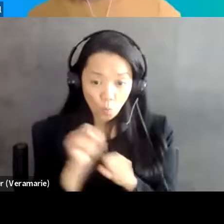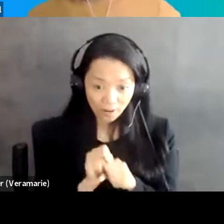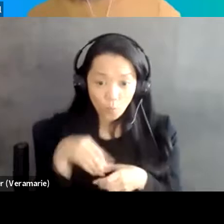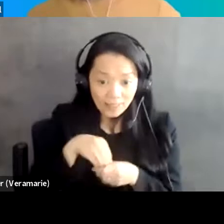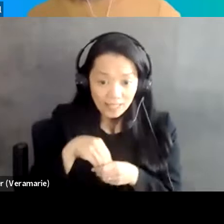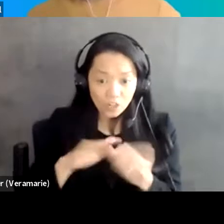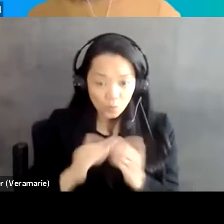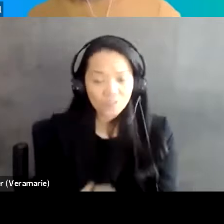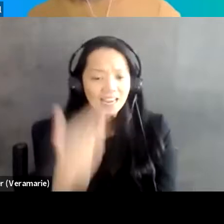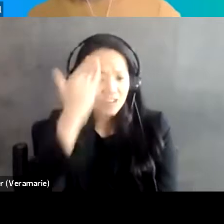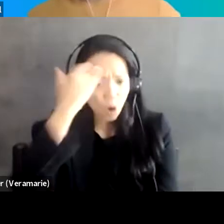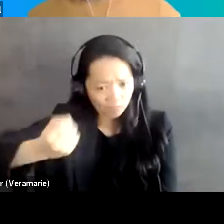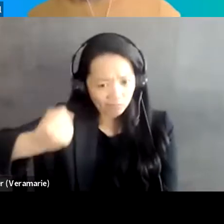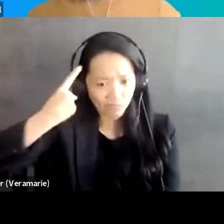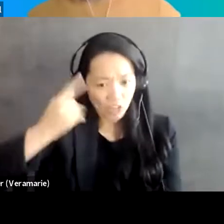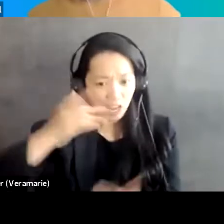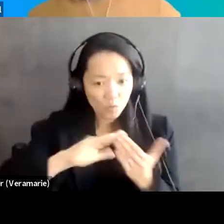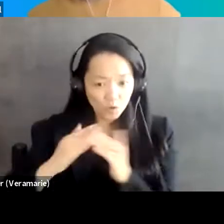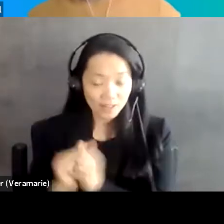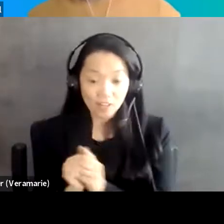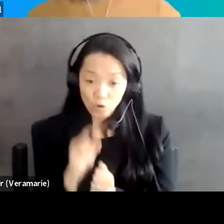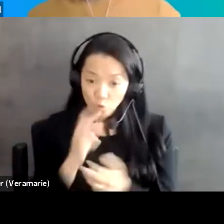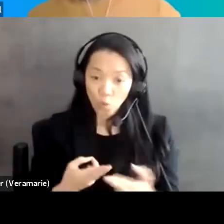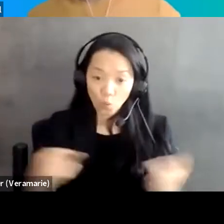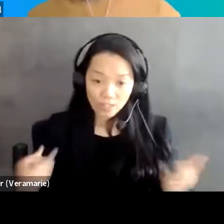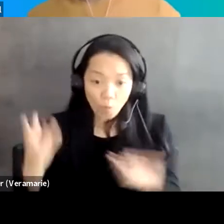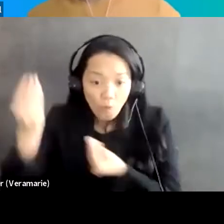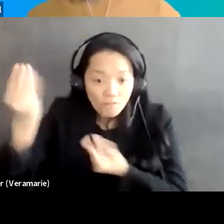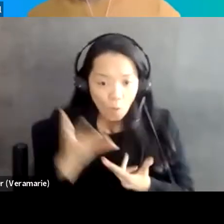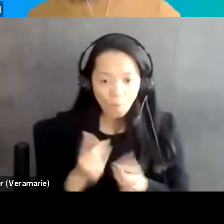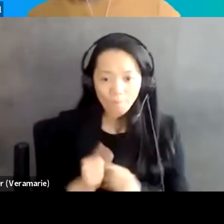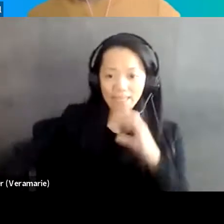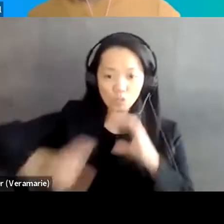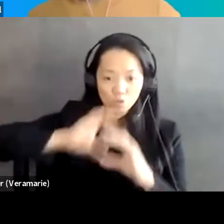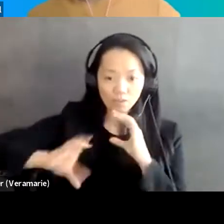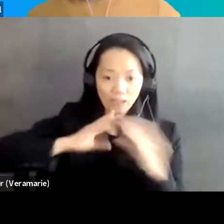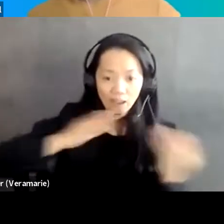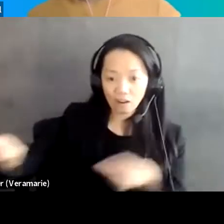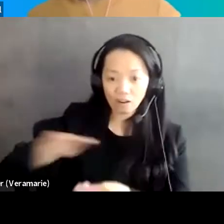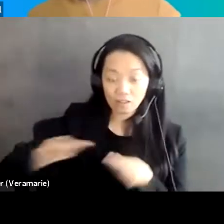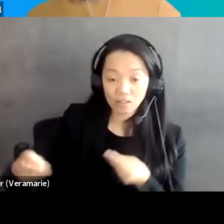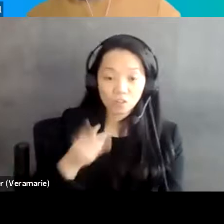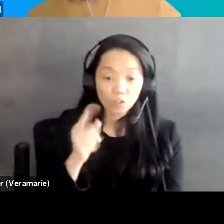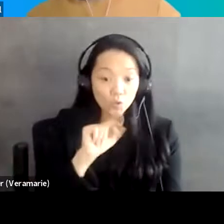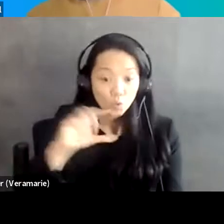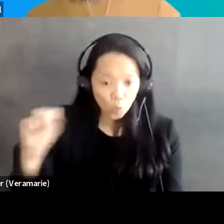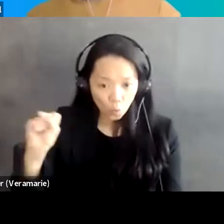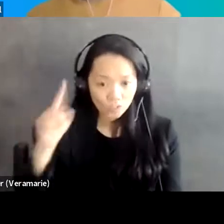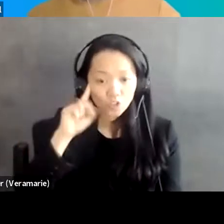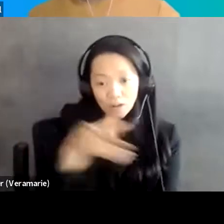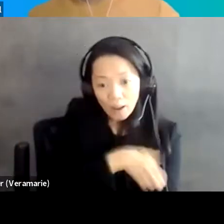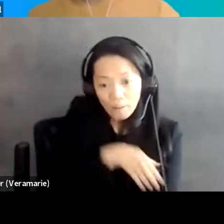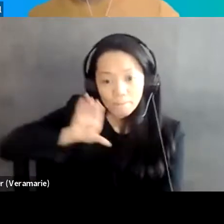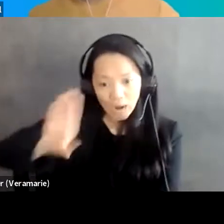know the communities, and really to be a resource in saying, this is what, these are tools that you can use to